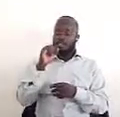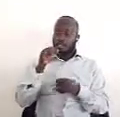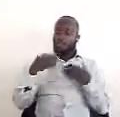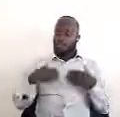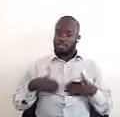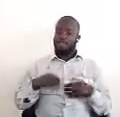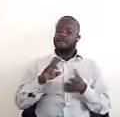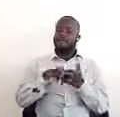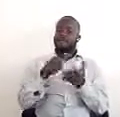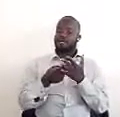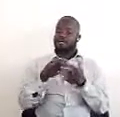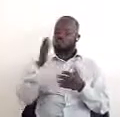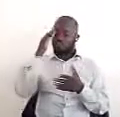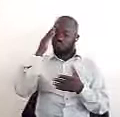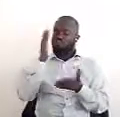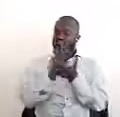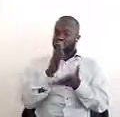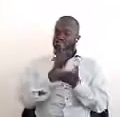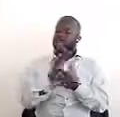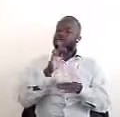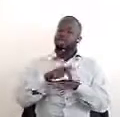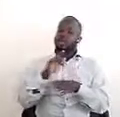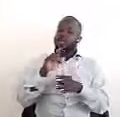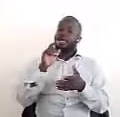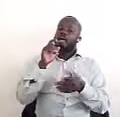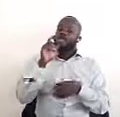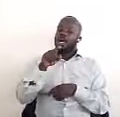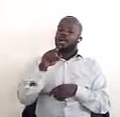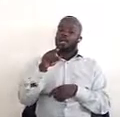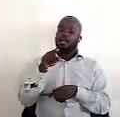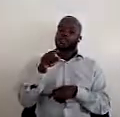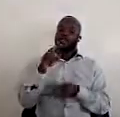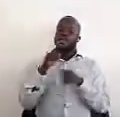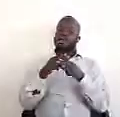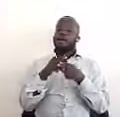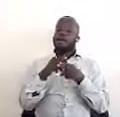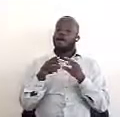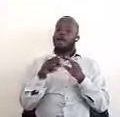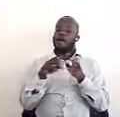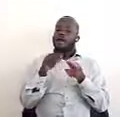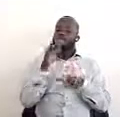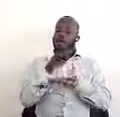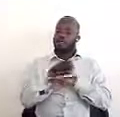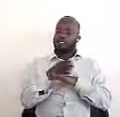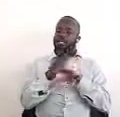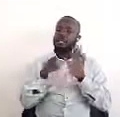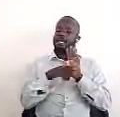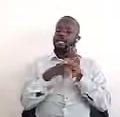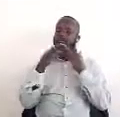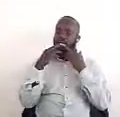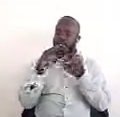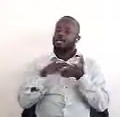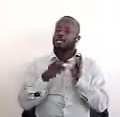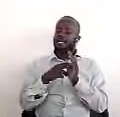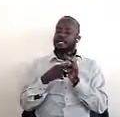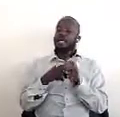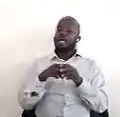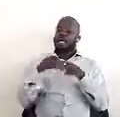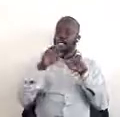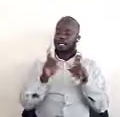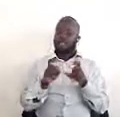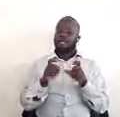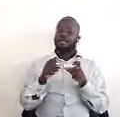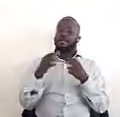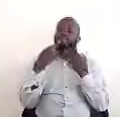testing fails to detect actual HIV infection, this is called a false negative result. This means the test